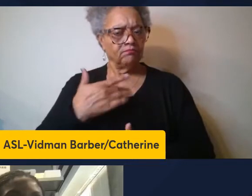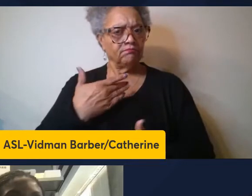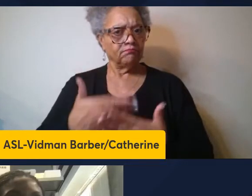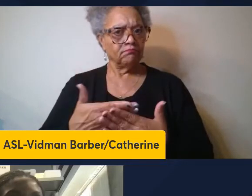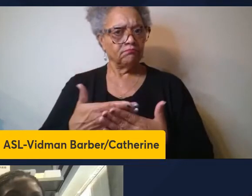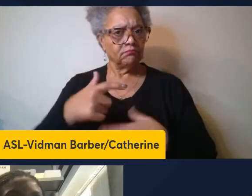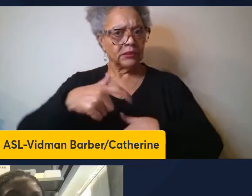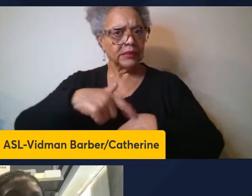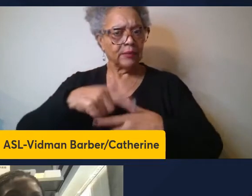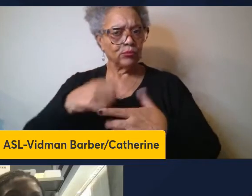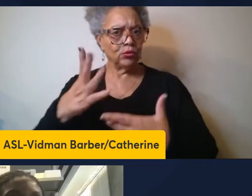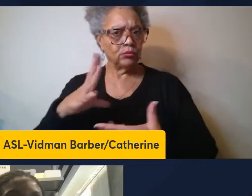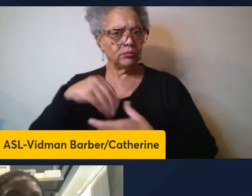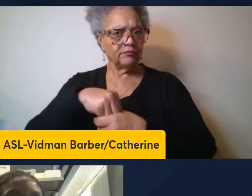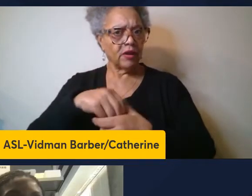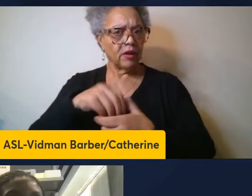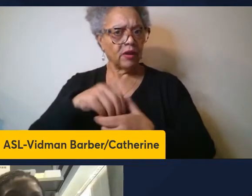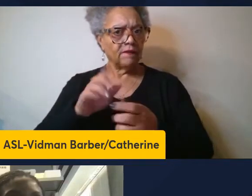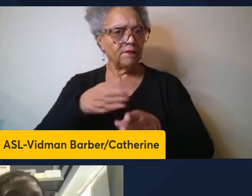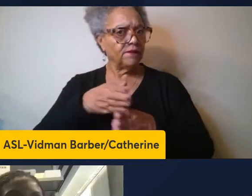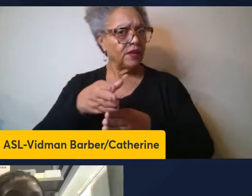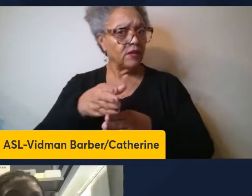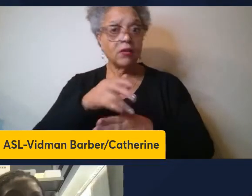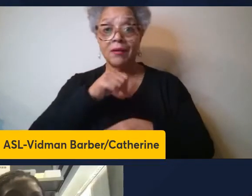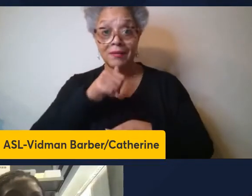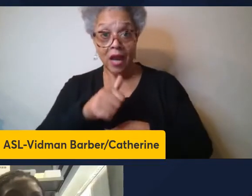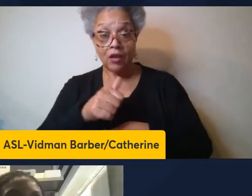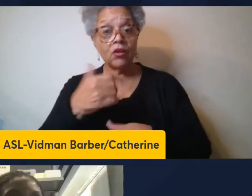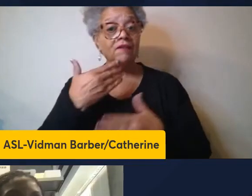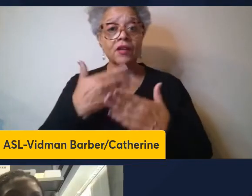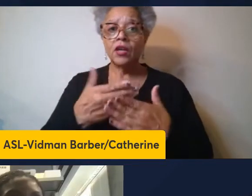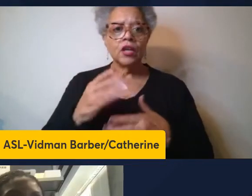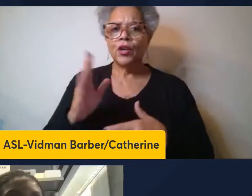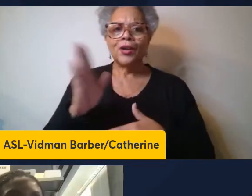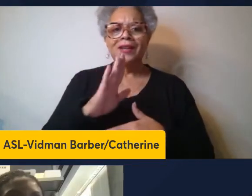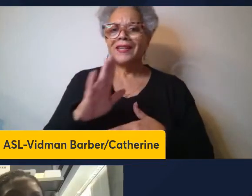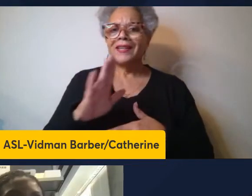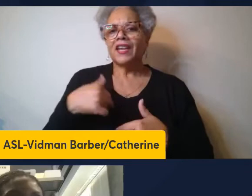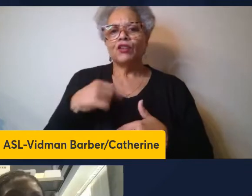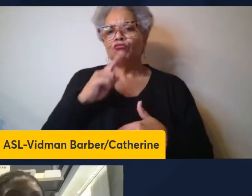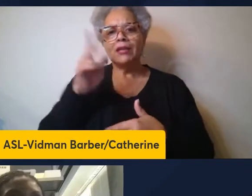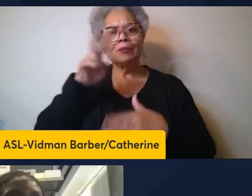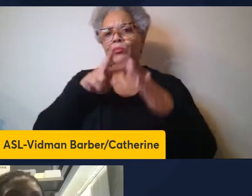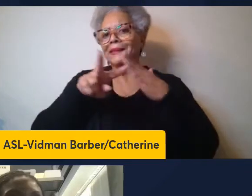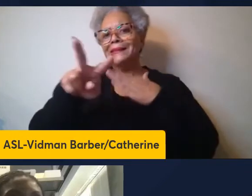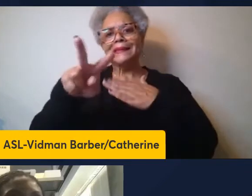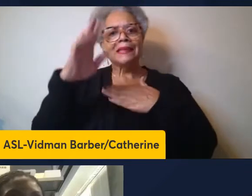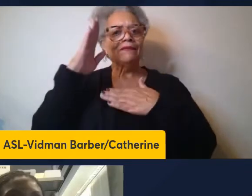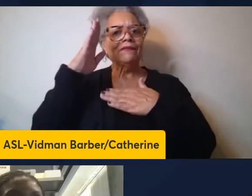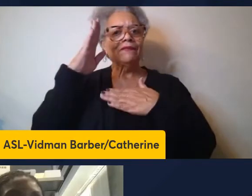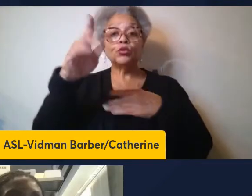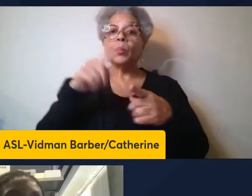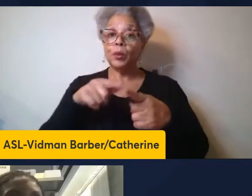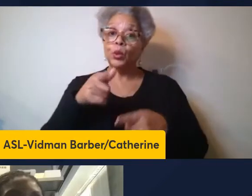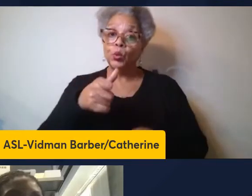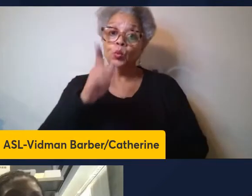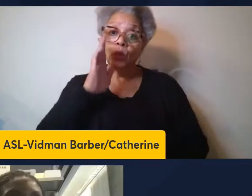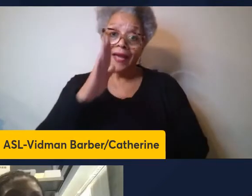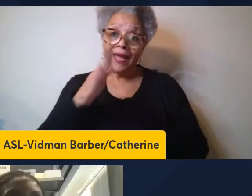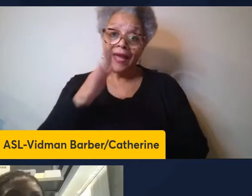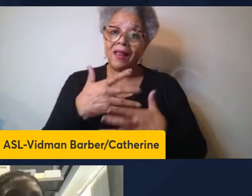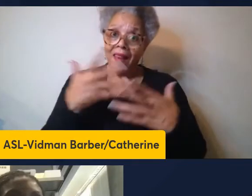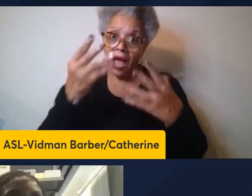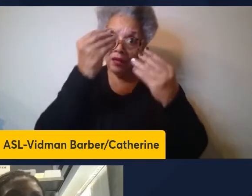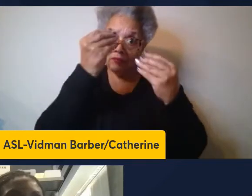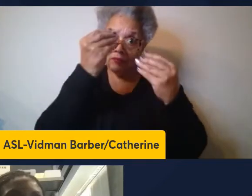good time to enter this field or not. You would have a good time. We can never ever really predict the future, but you're going to have a lot of data on your